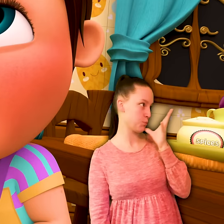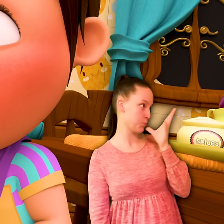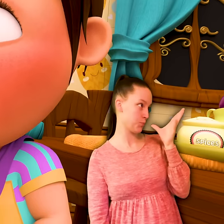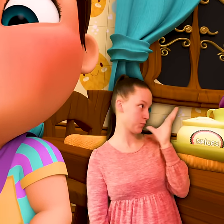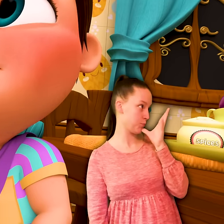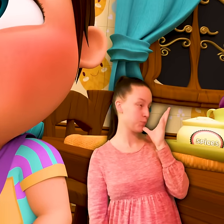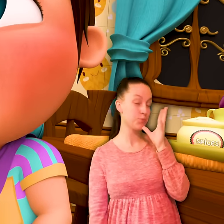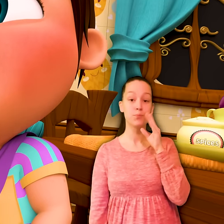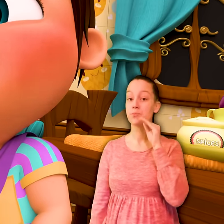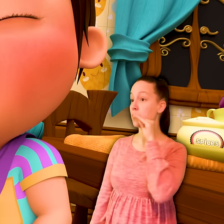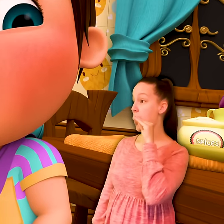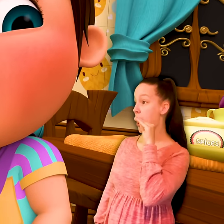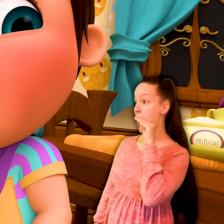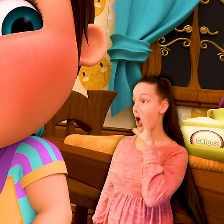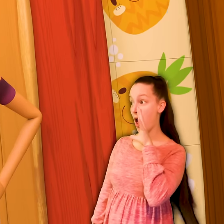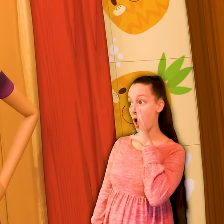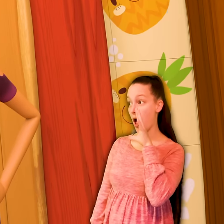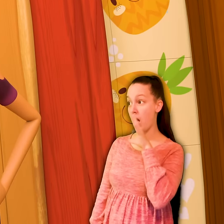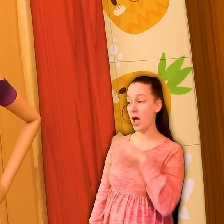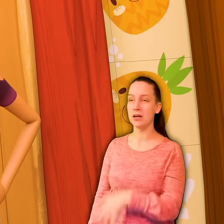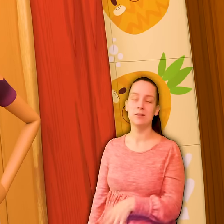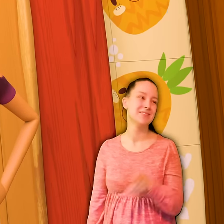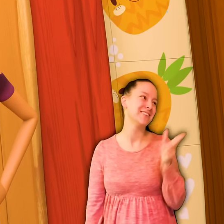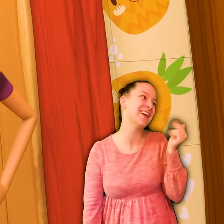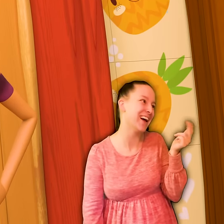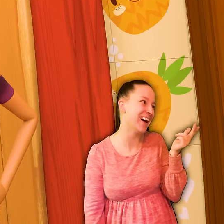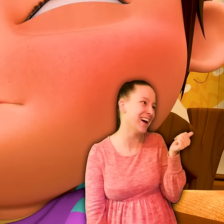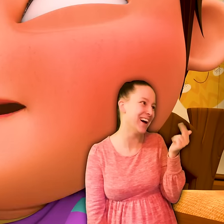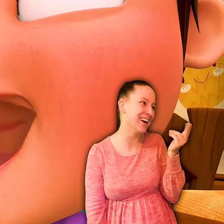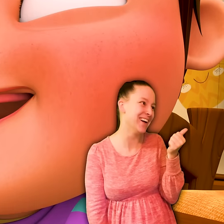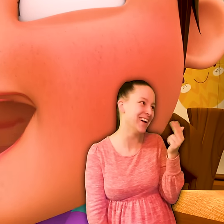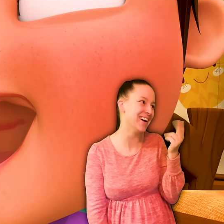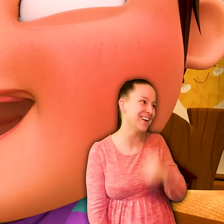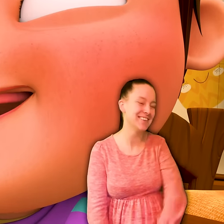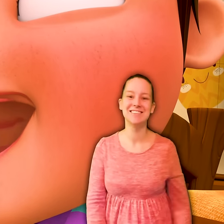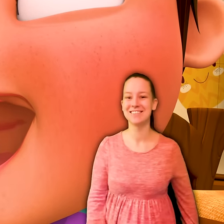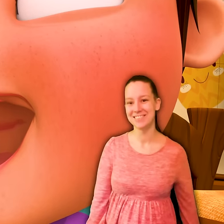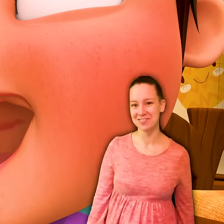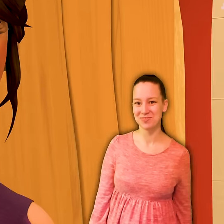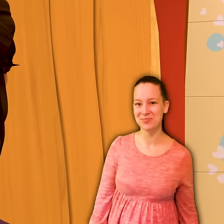lies no mama open your mouth